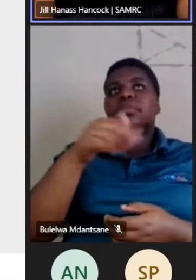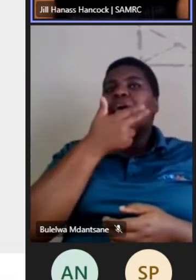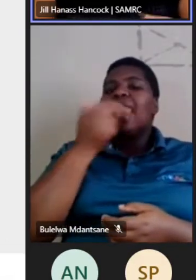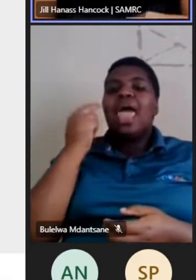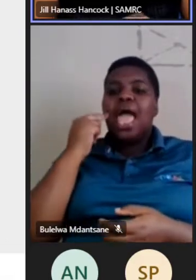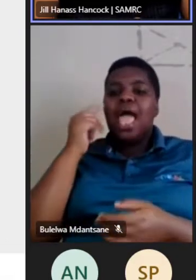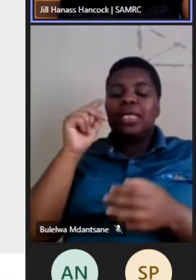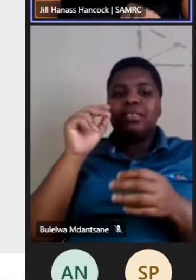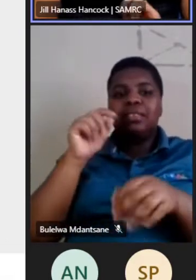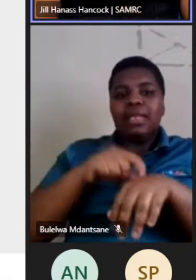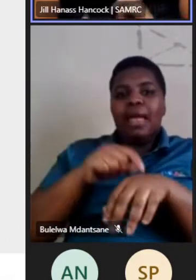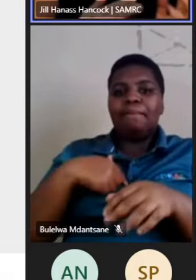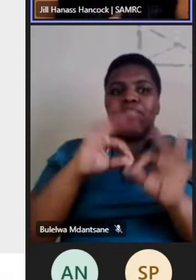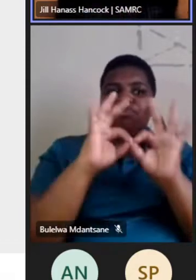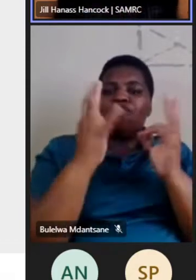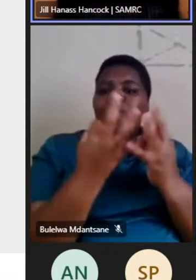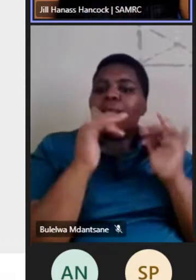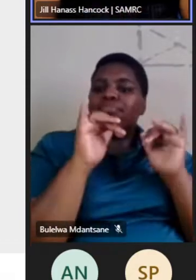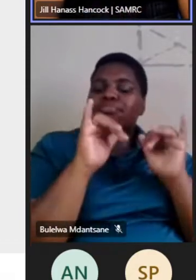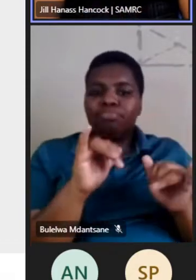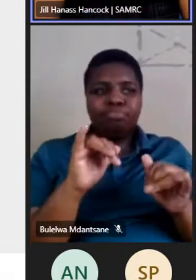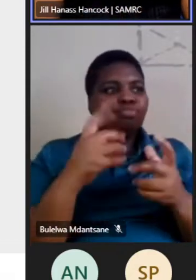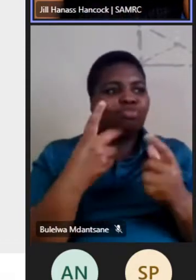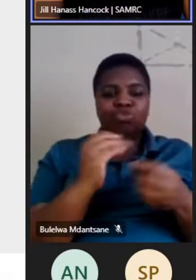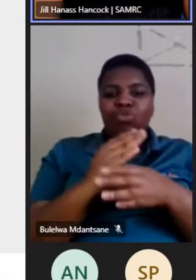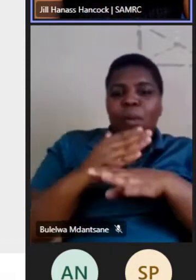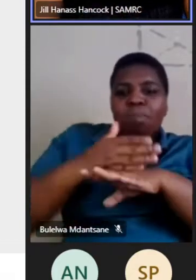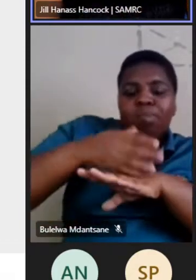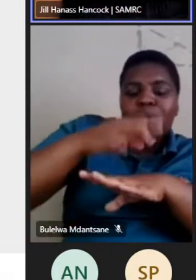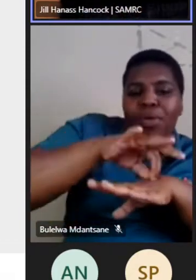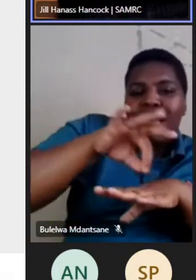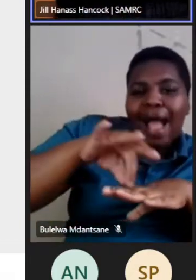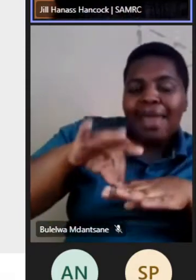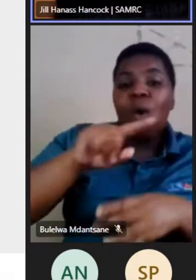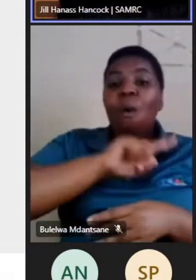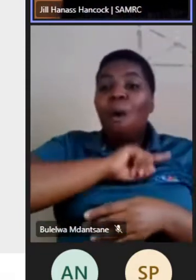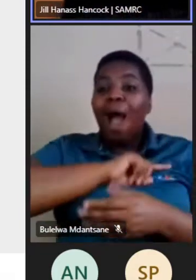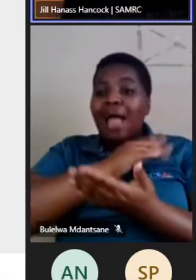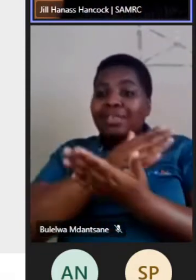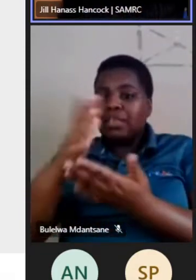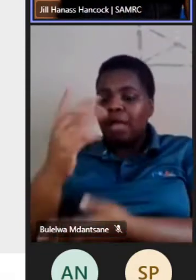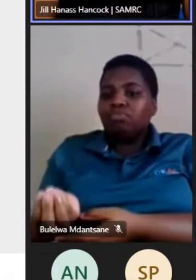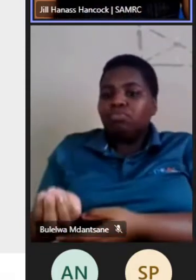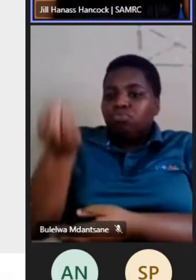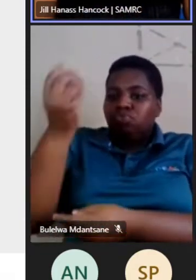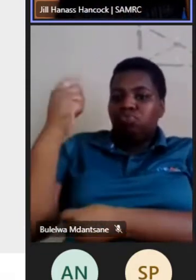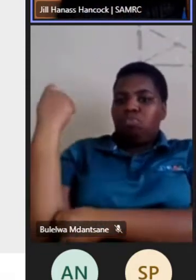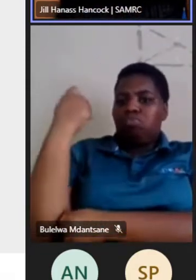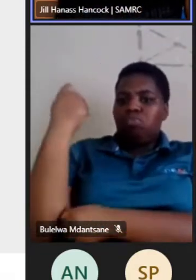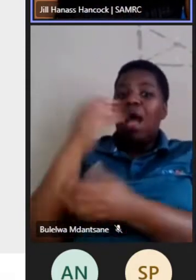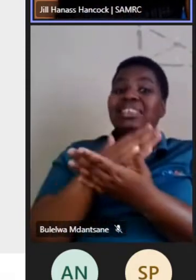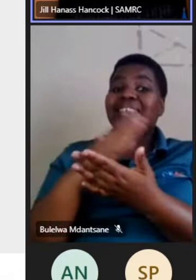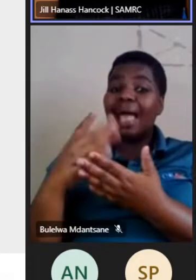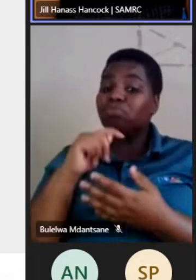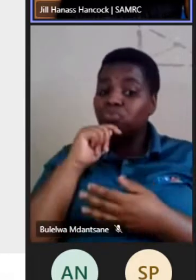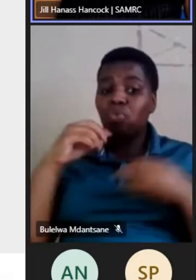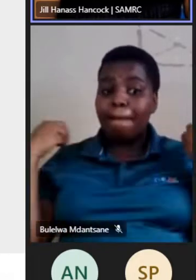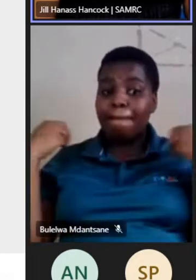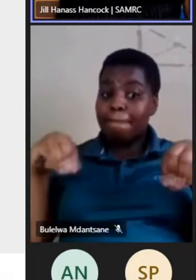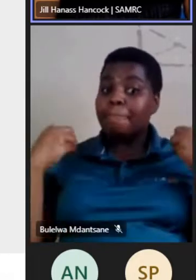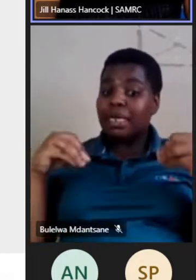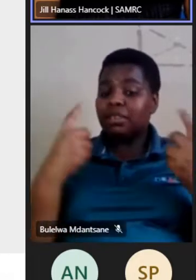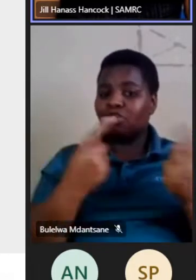could do something different in gardening, because many of them went into rural areas. And some keep themselves busy with